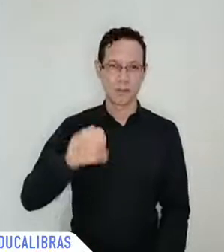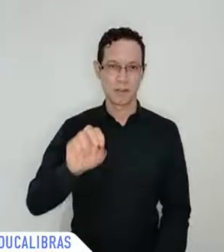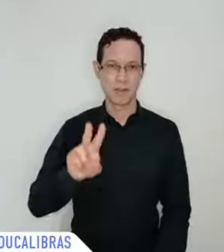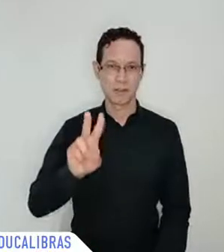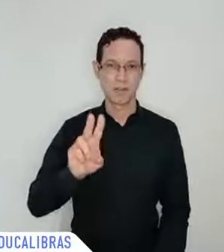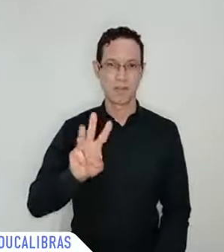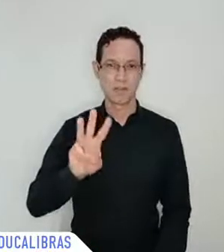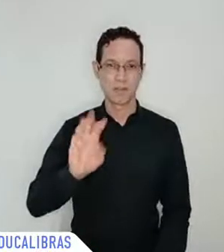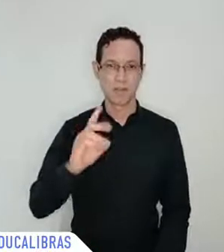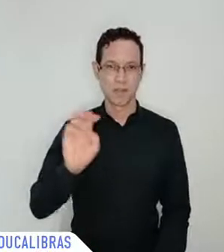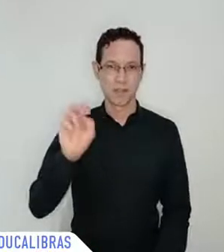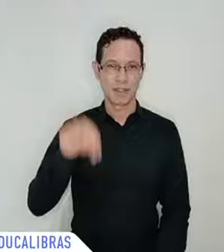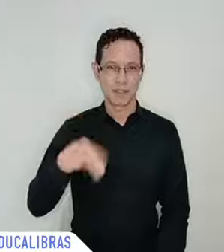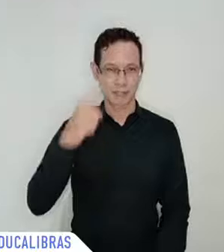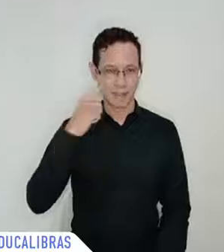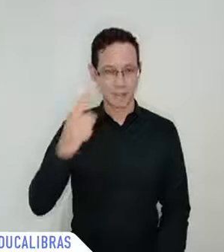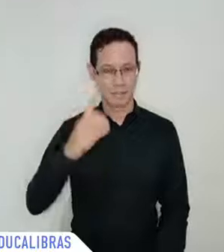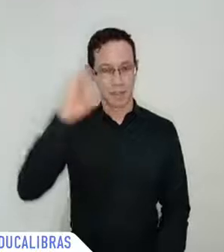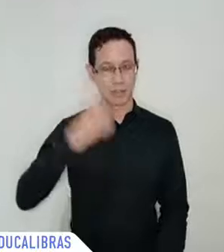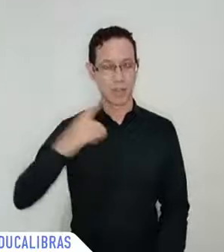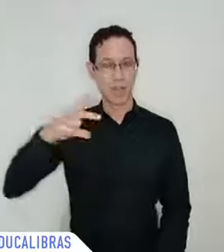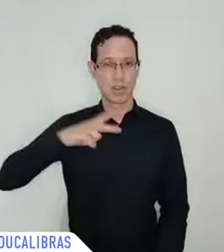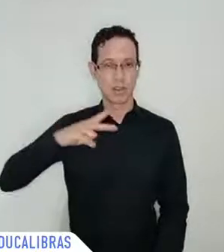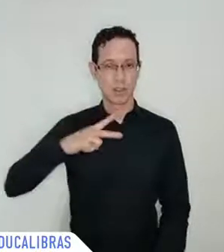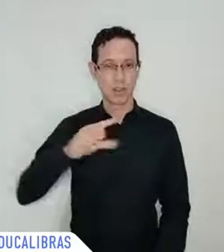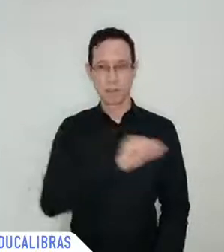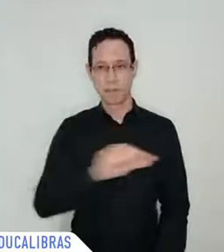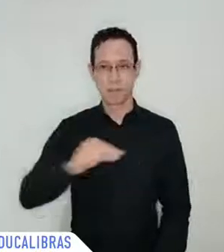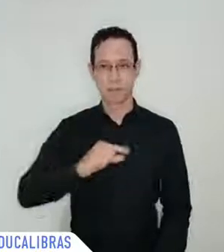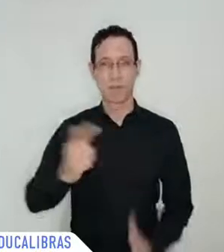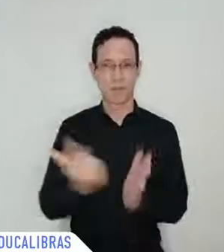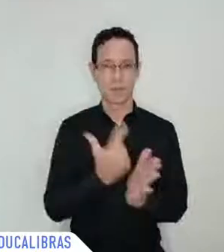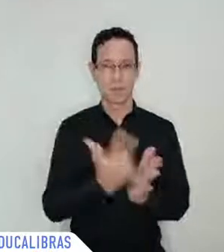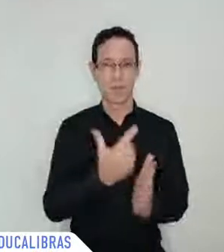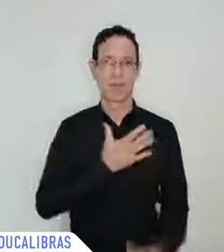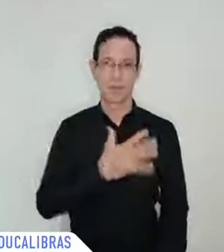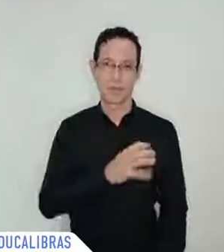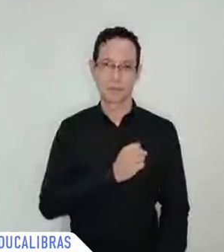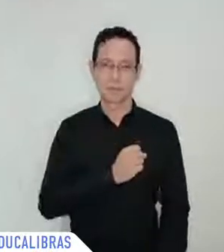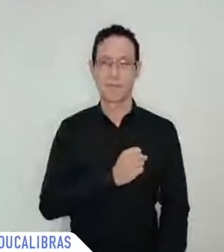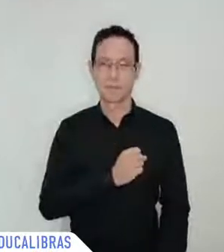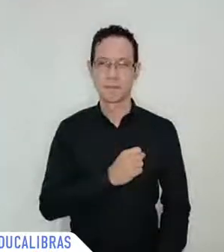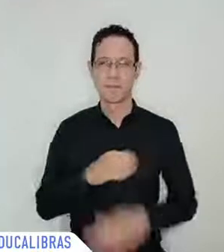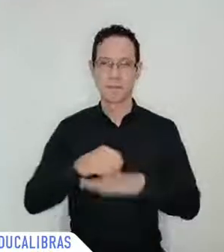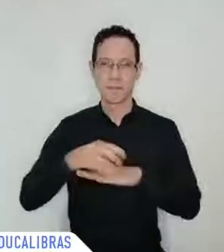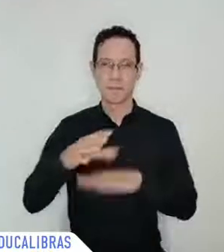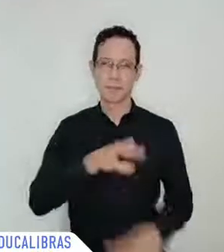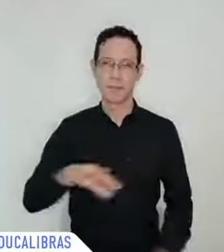the constant memory of,